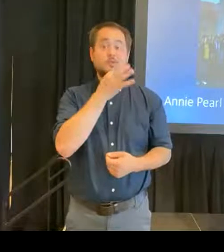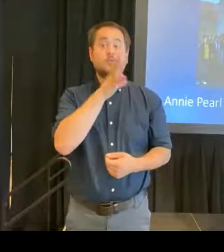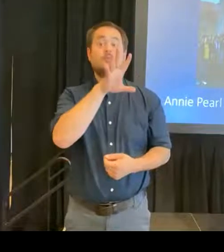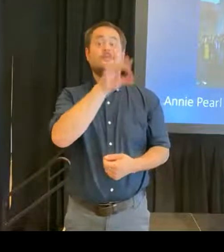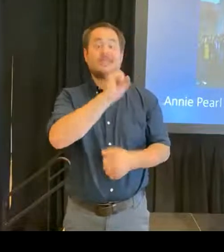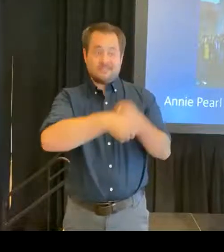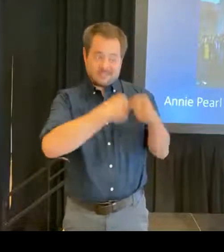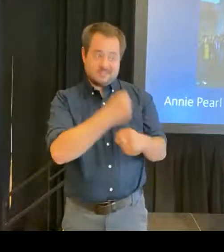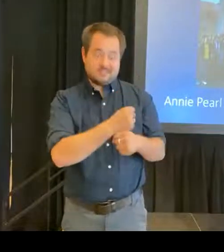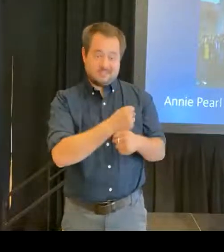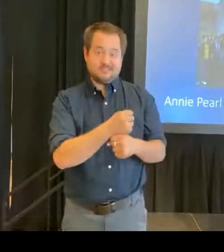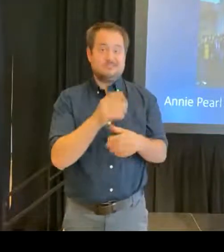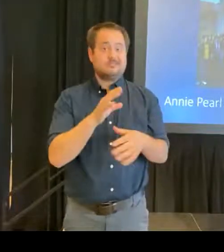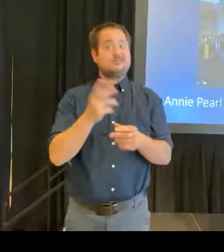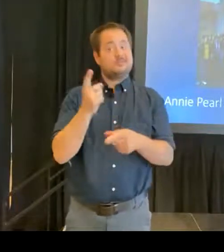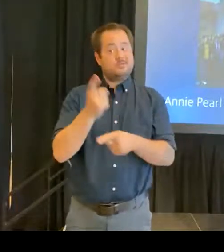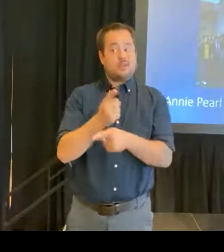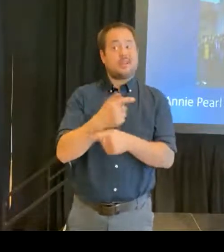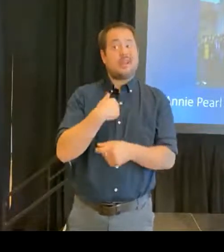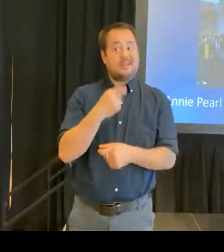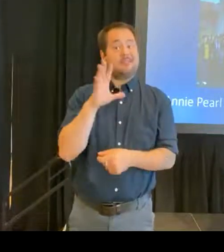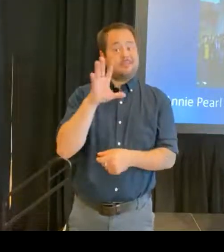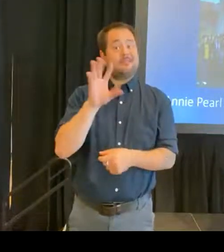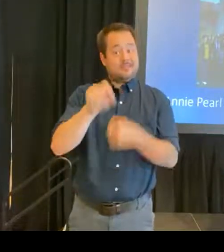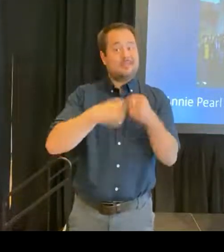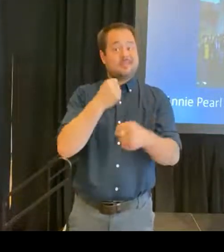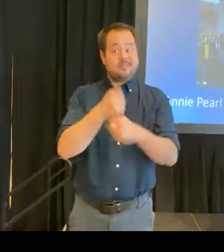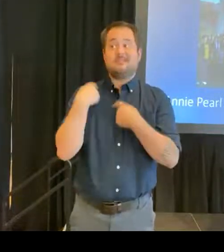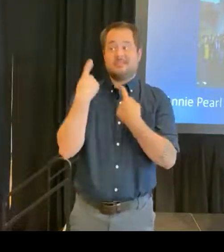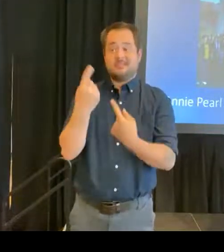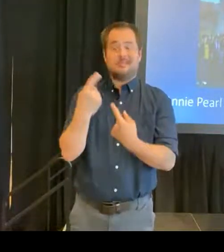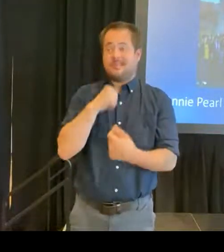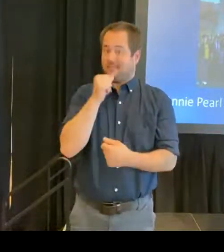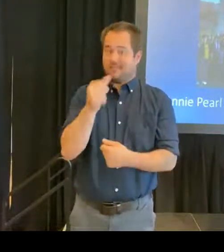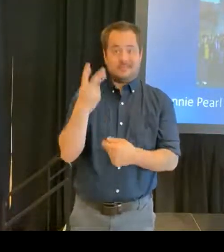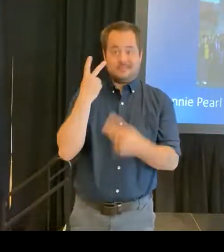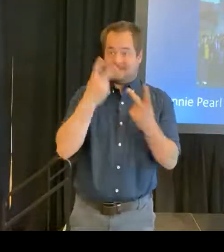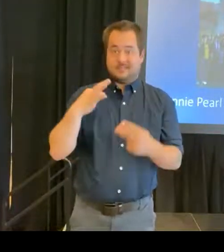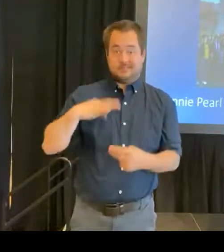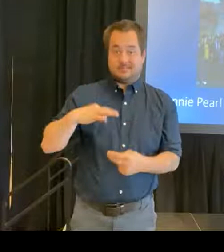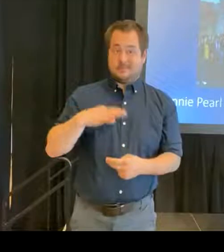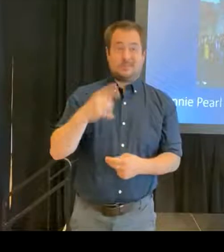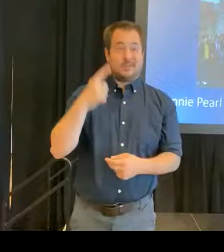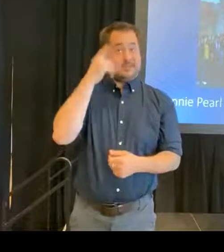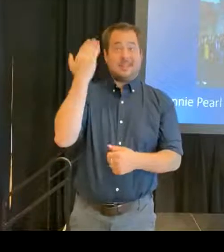78. It's been a long time. I think 62